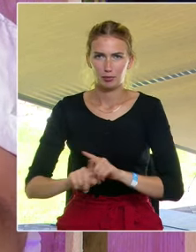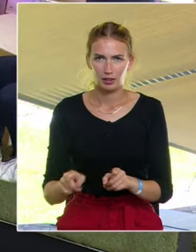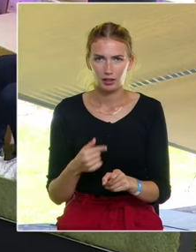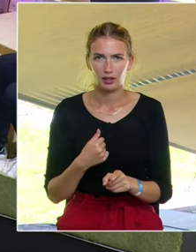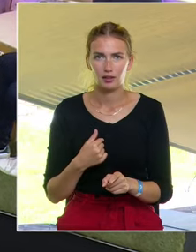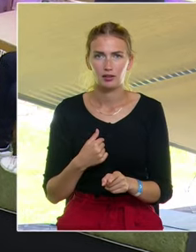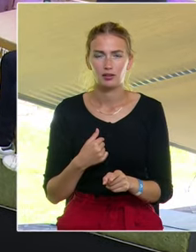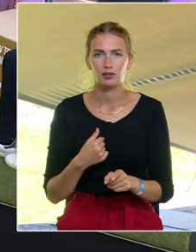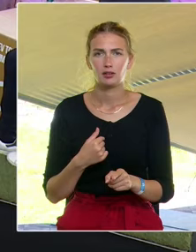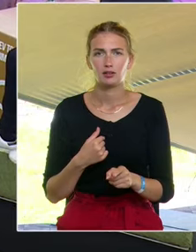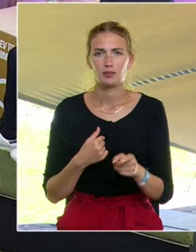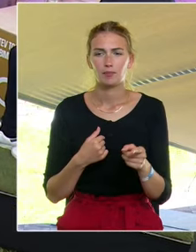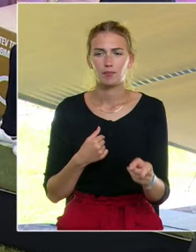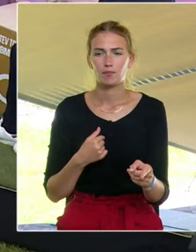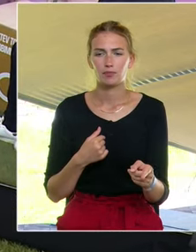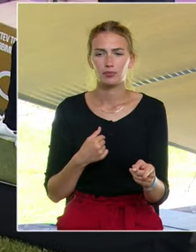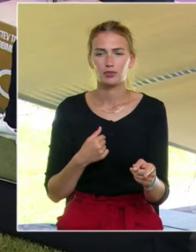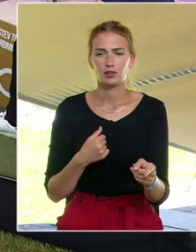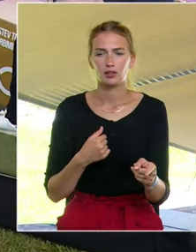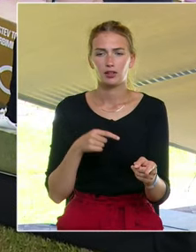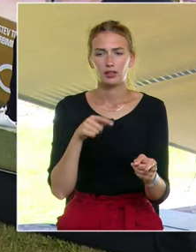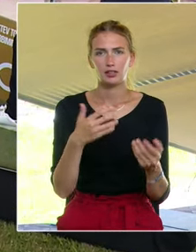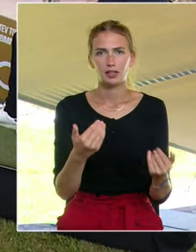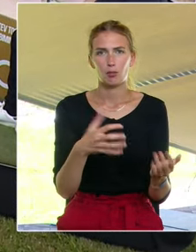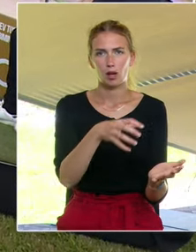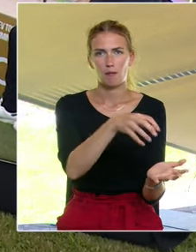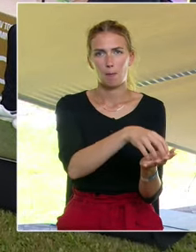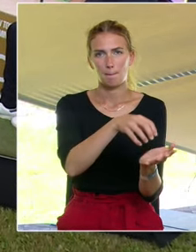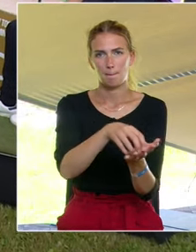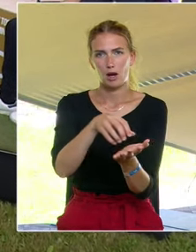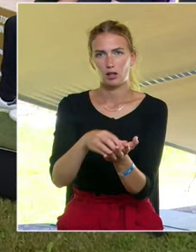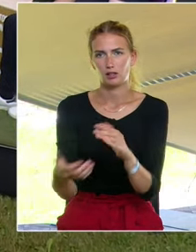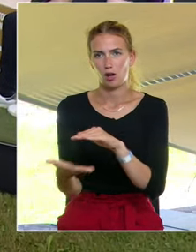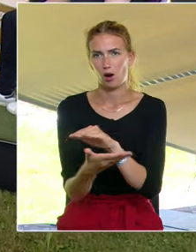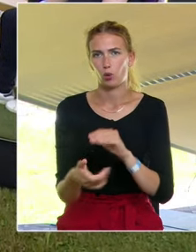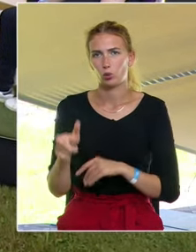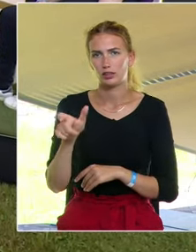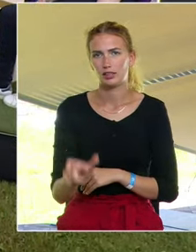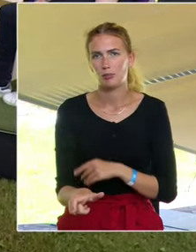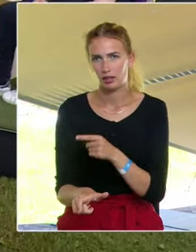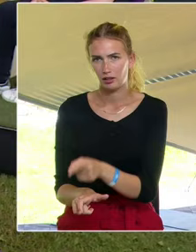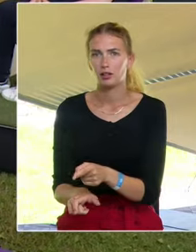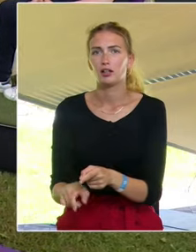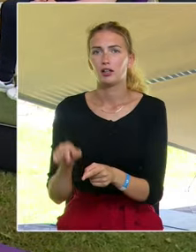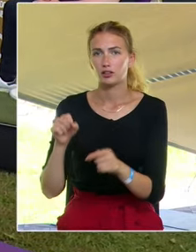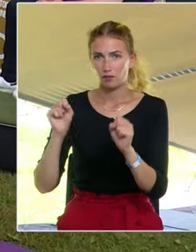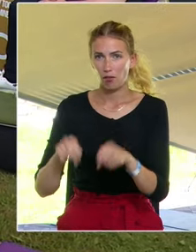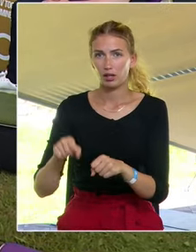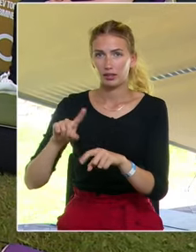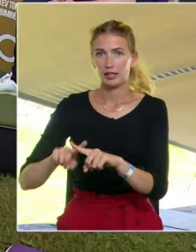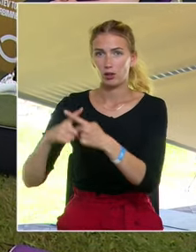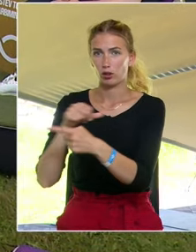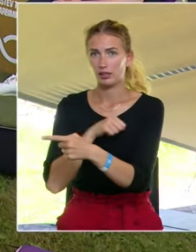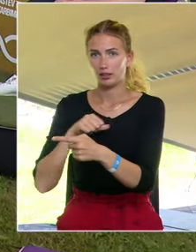see, institutions, the formats, etc., is very human centric. Would the AI create its own culture, and how does